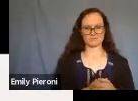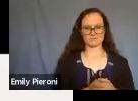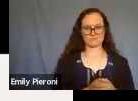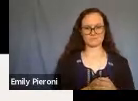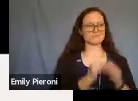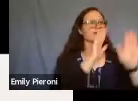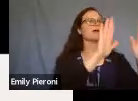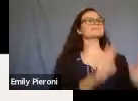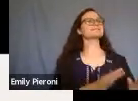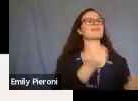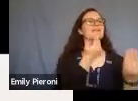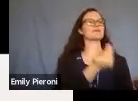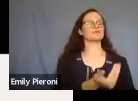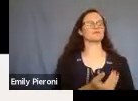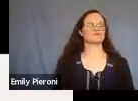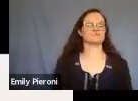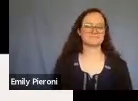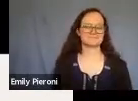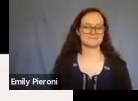Excellent, thank you.